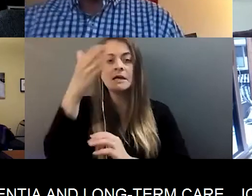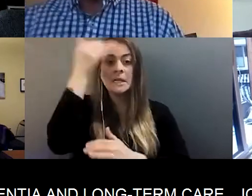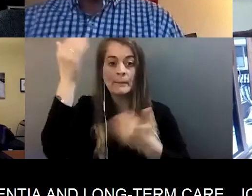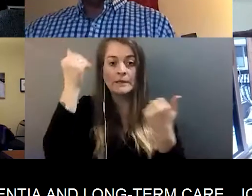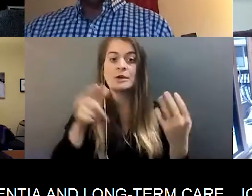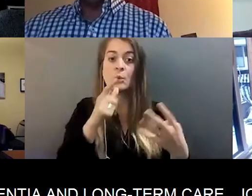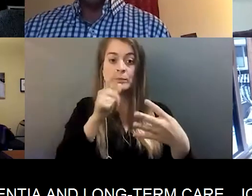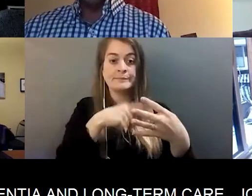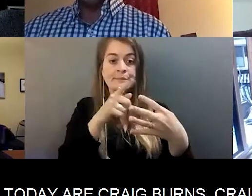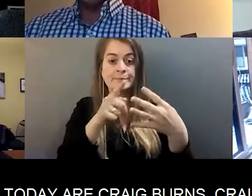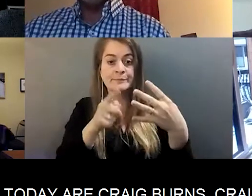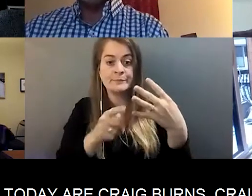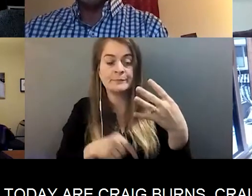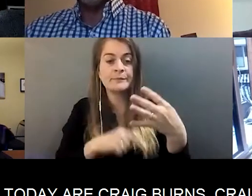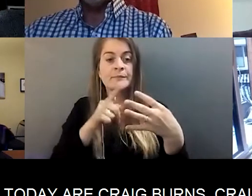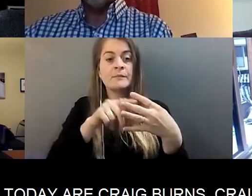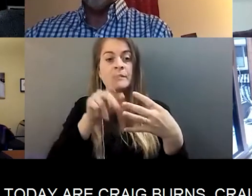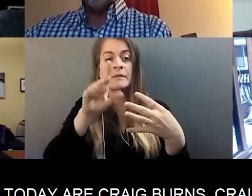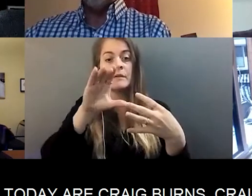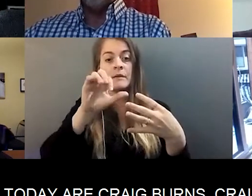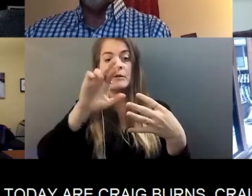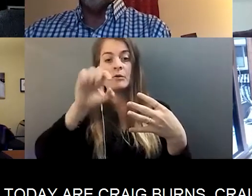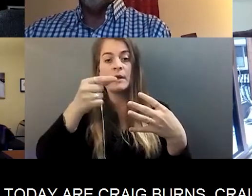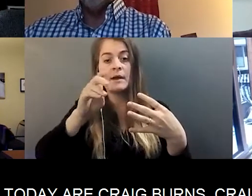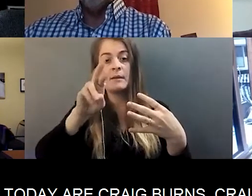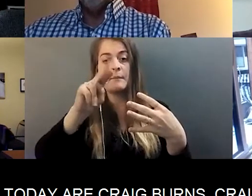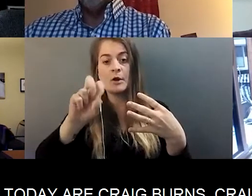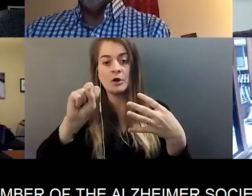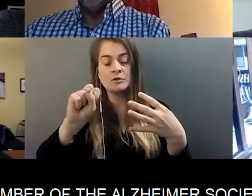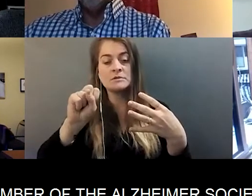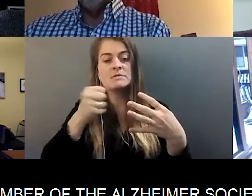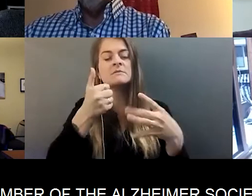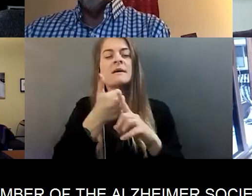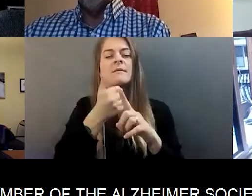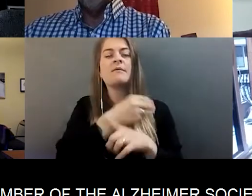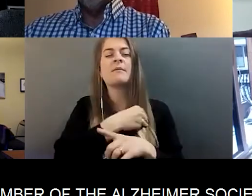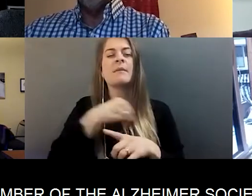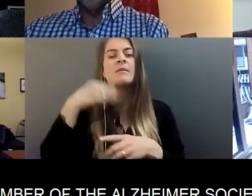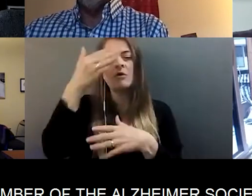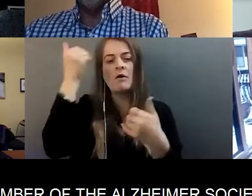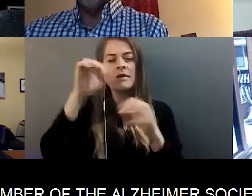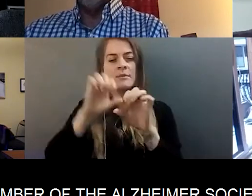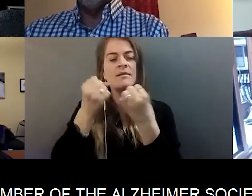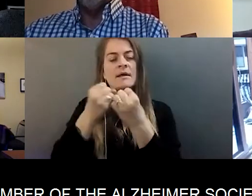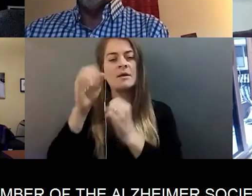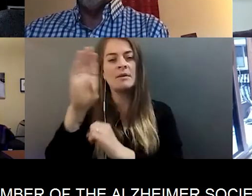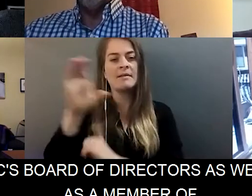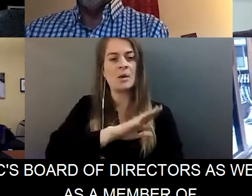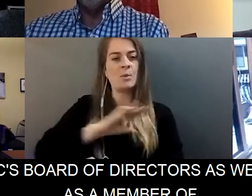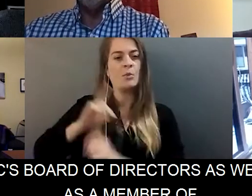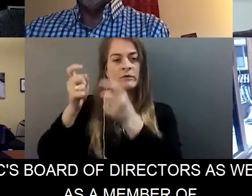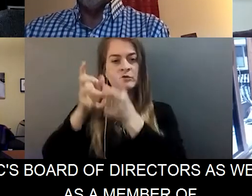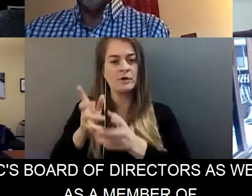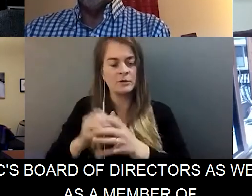Joining us today are Craig Burns. Craig is a member of the Alzheimer Society of BC's Board of